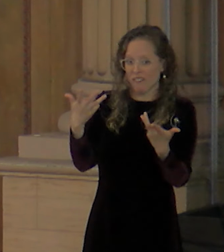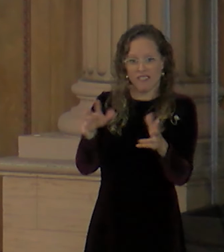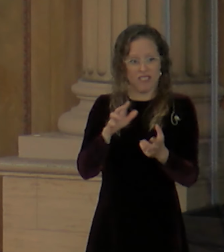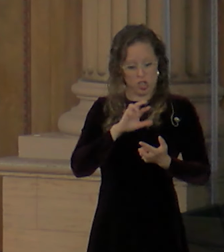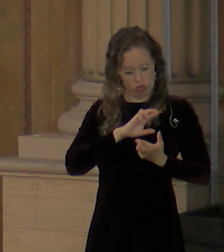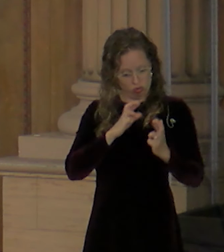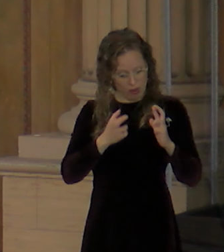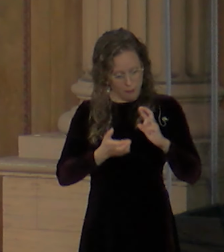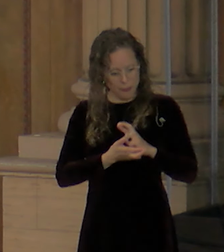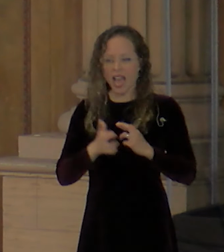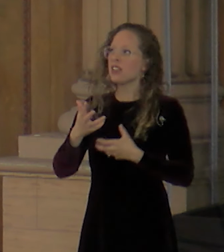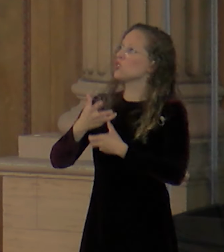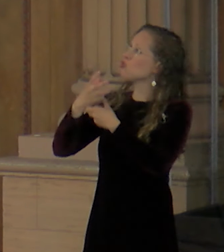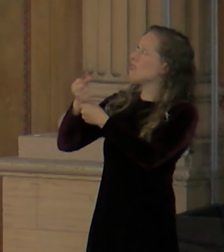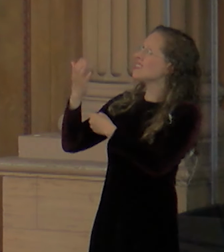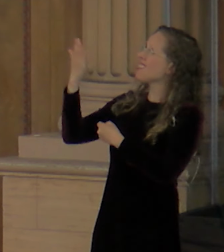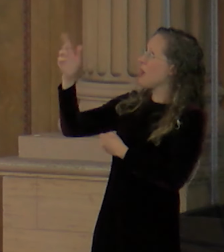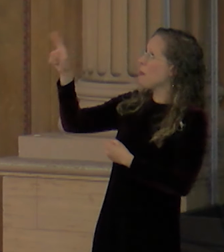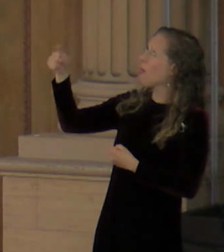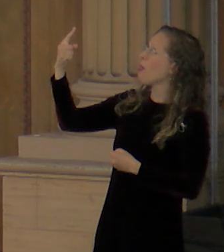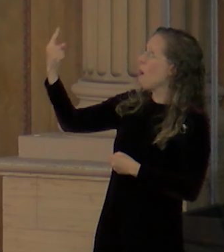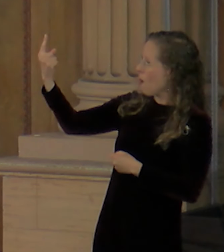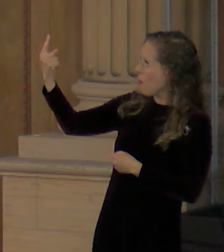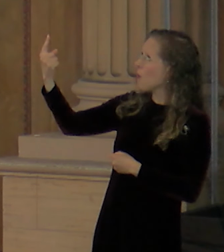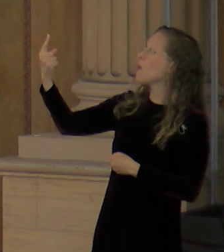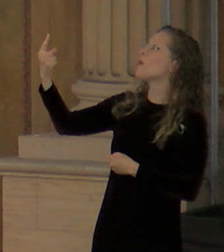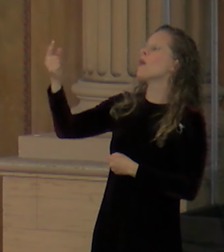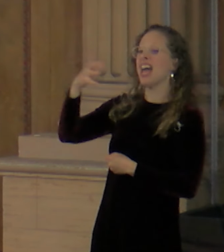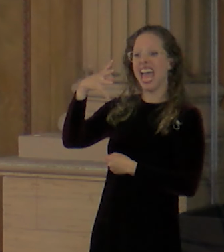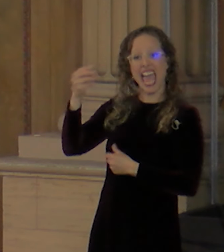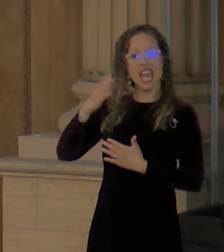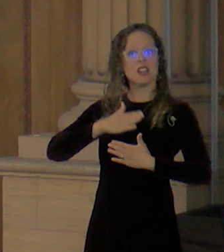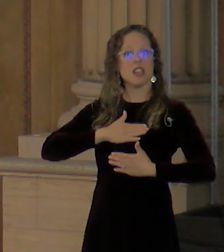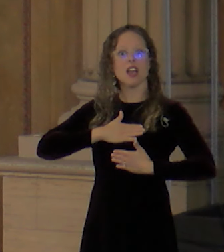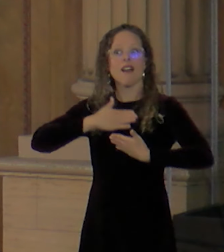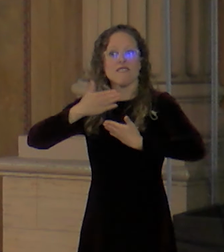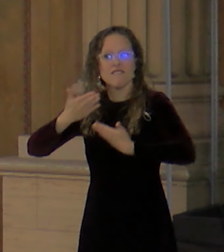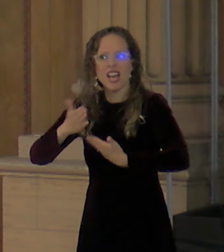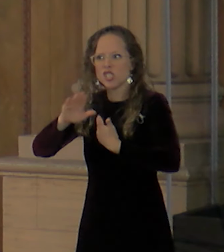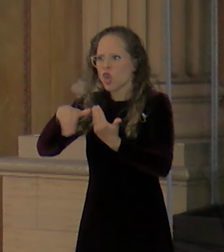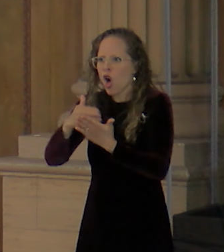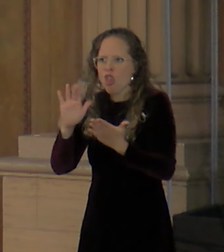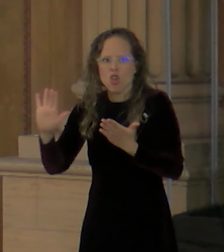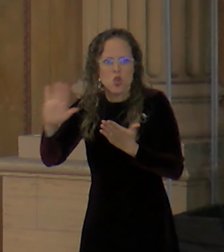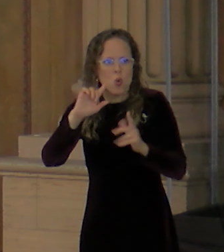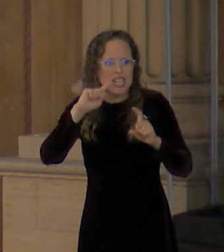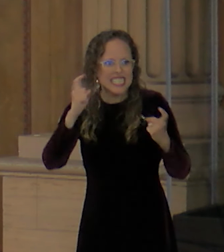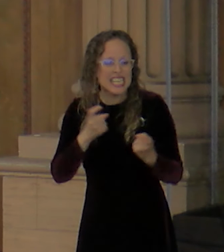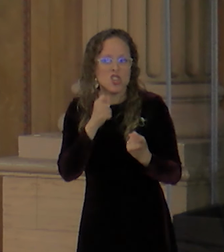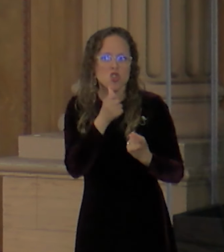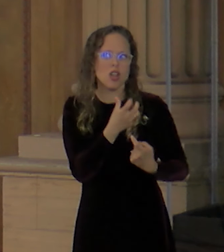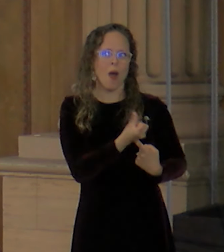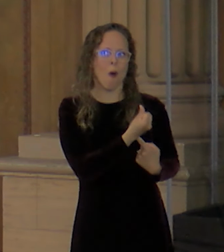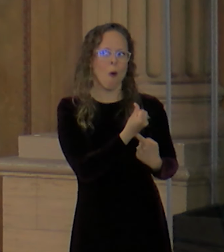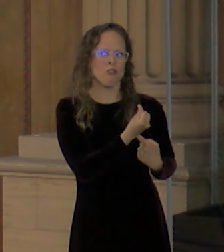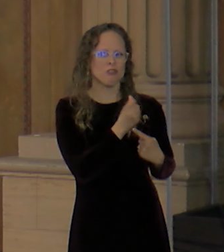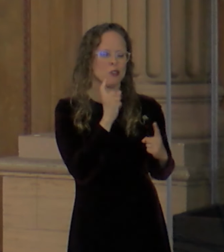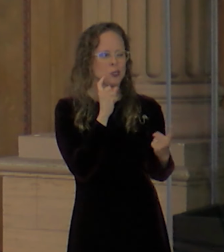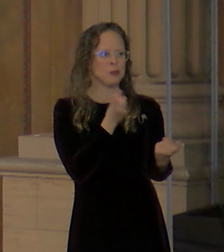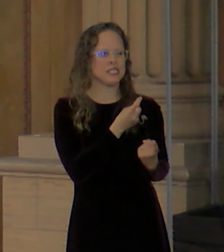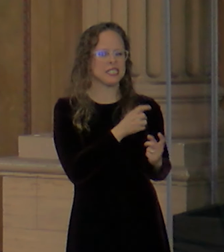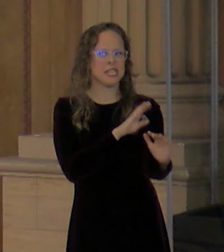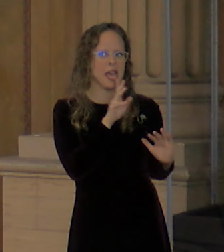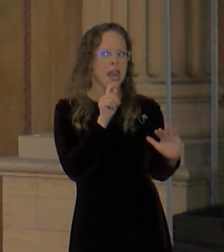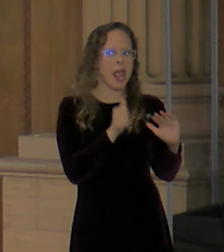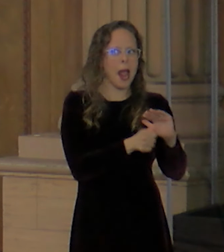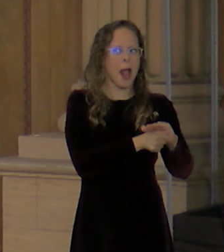him and him alone for your Savior, and you've also confessed all of your known sins, you're not clinging to anything and holding on to some behavior that God